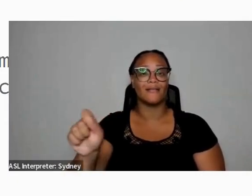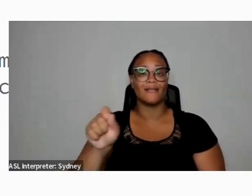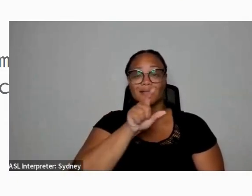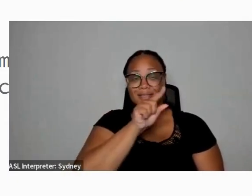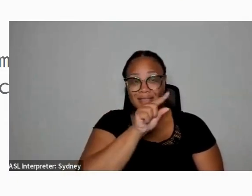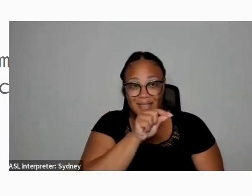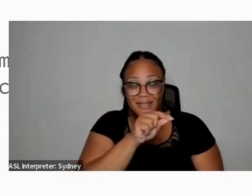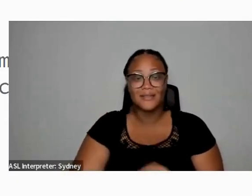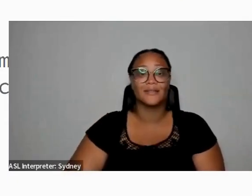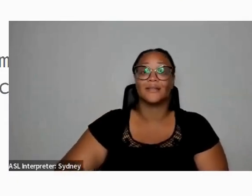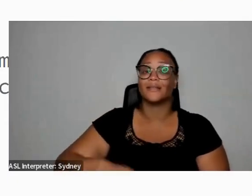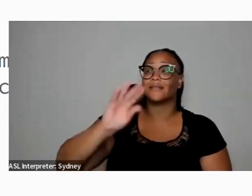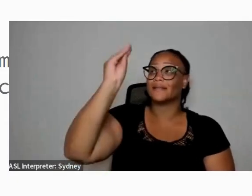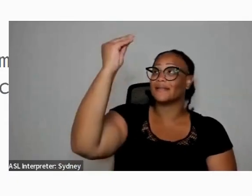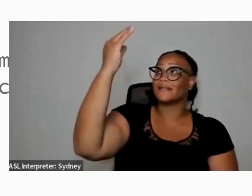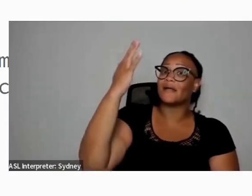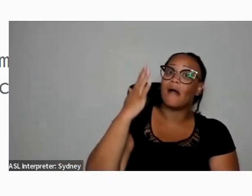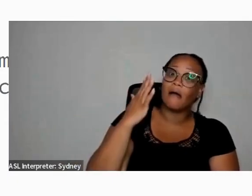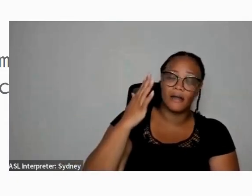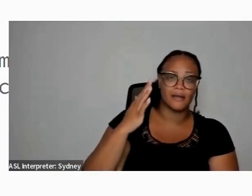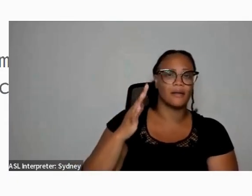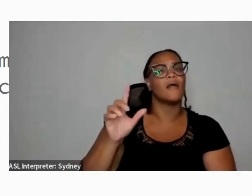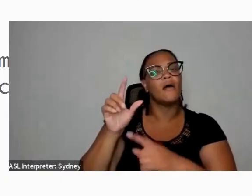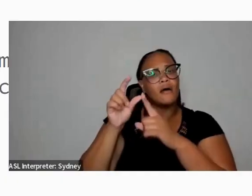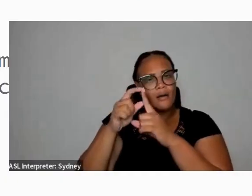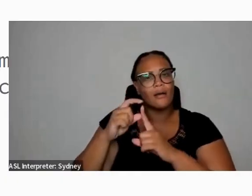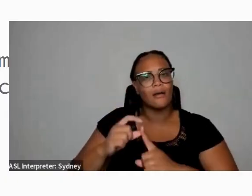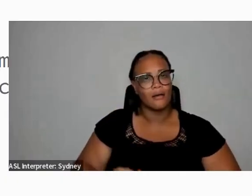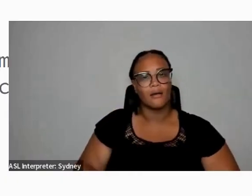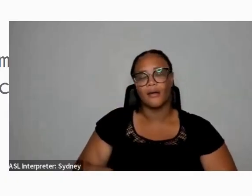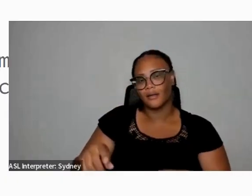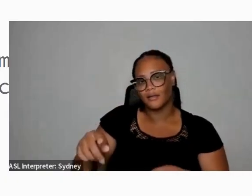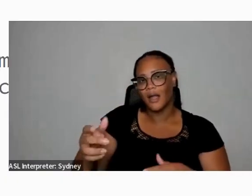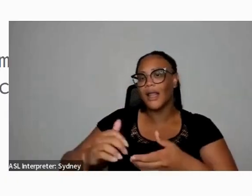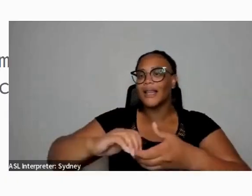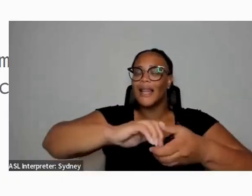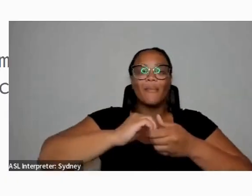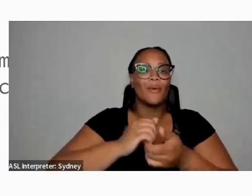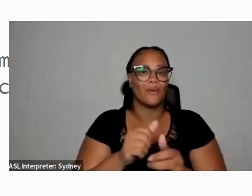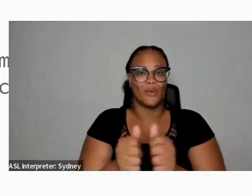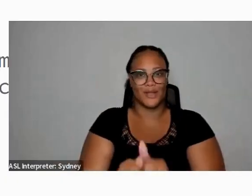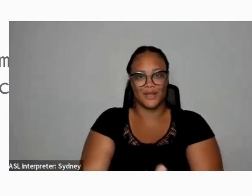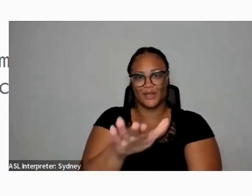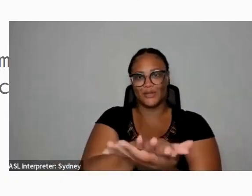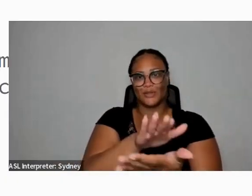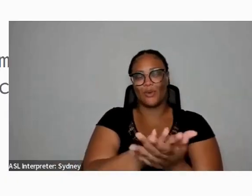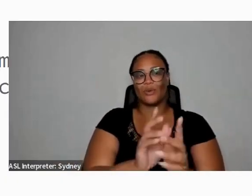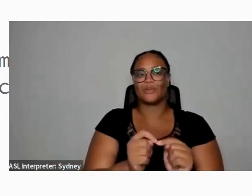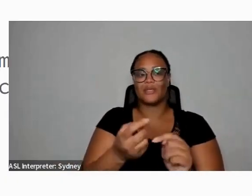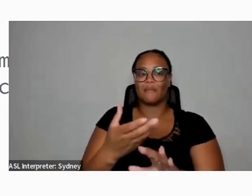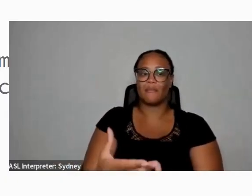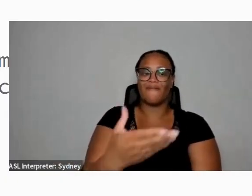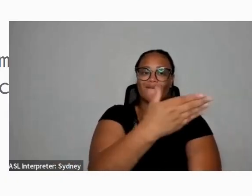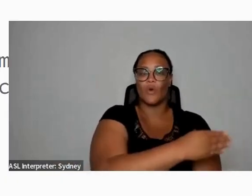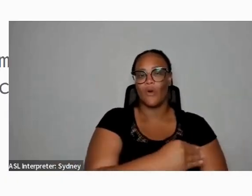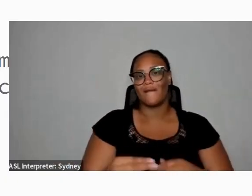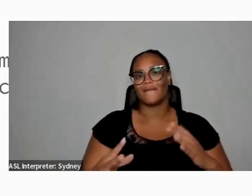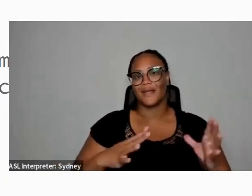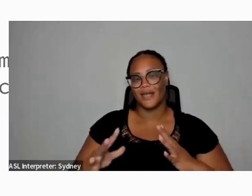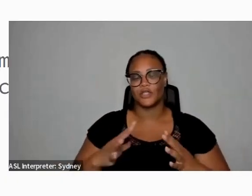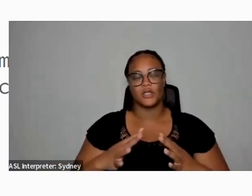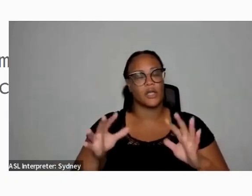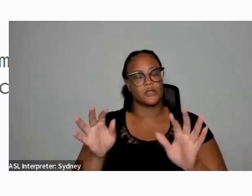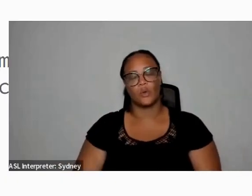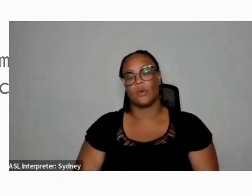those strategies? So making sure that you collaborate with your school team before you go on vacation is very important. But the next